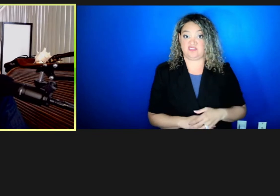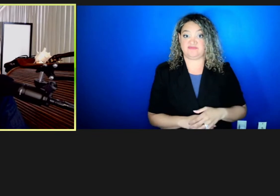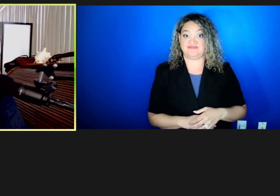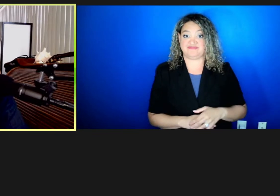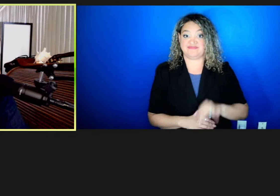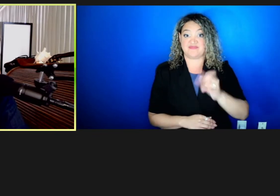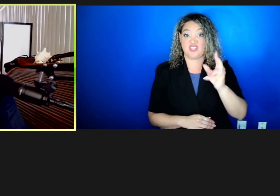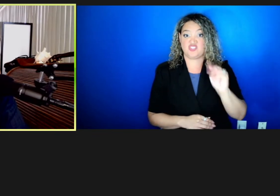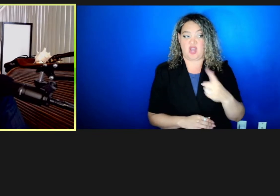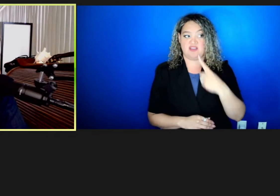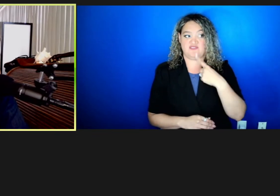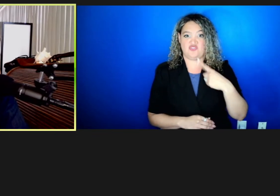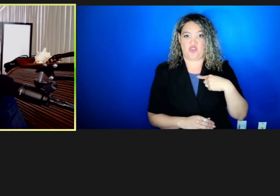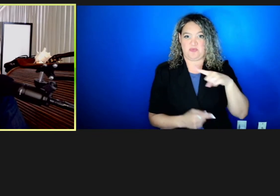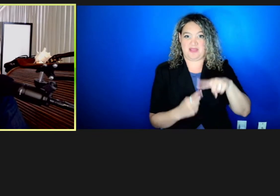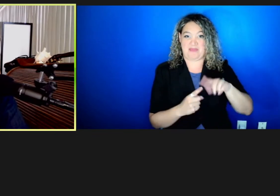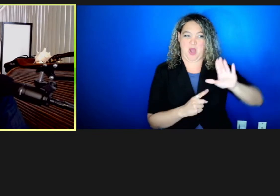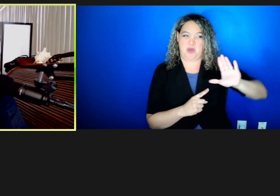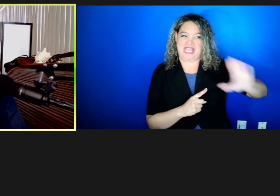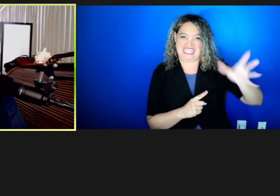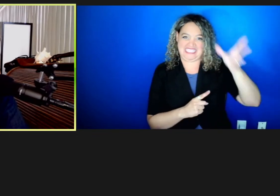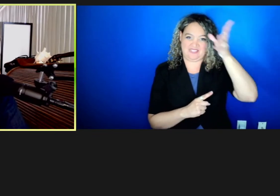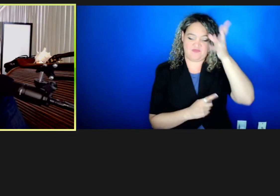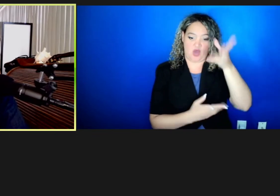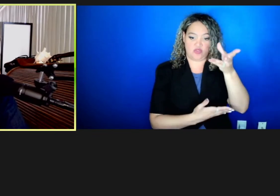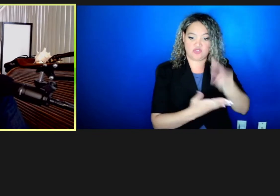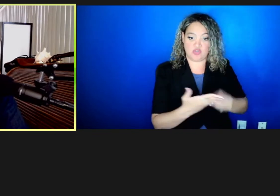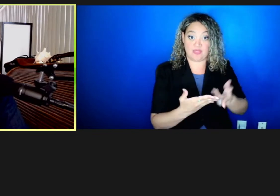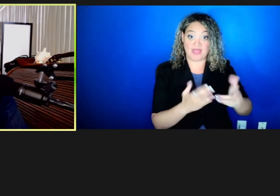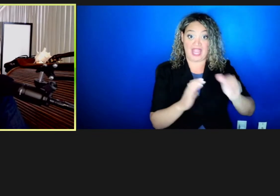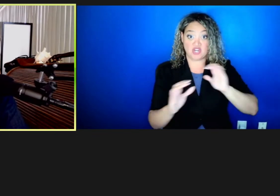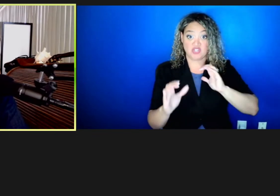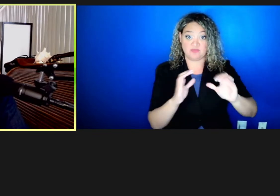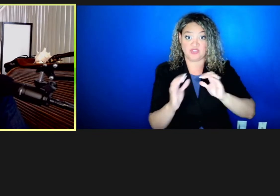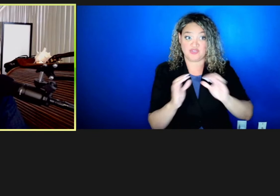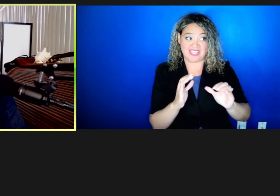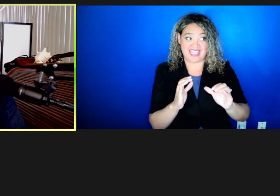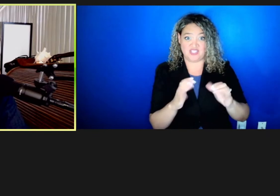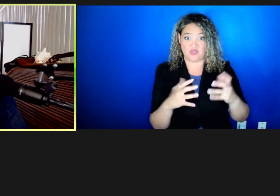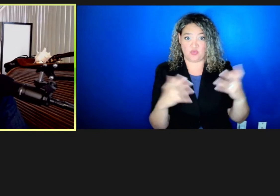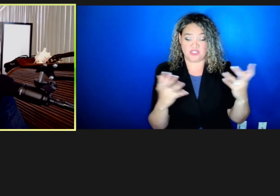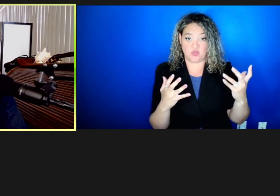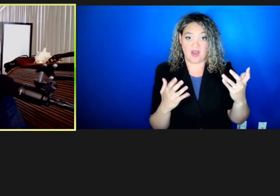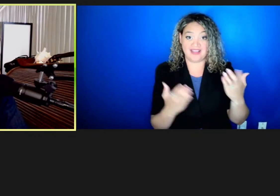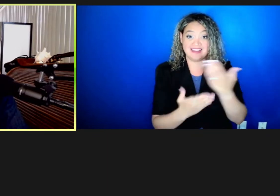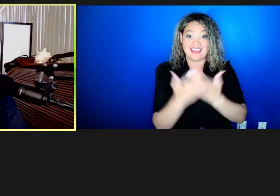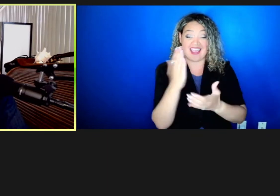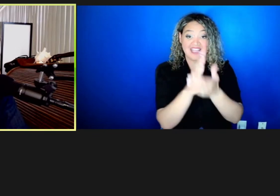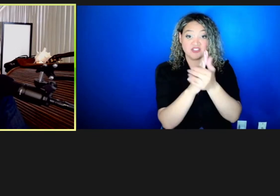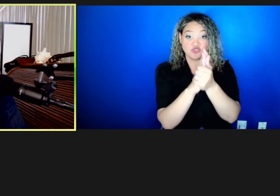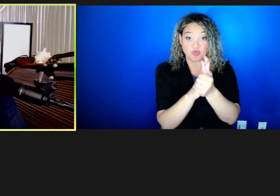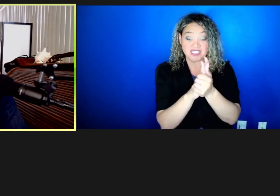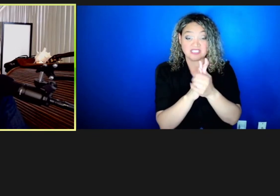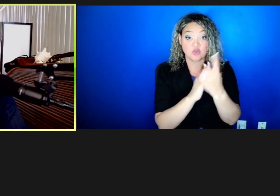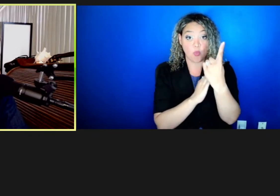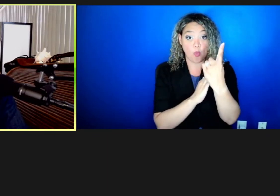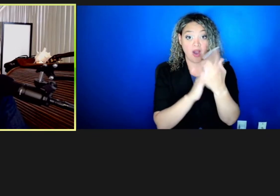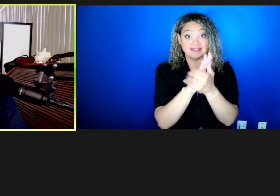at the end, their communication was reduced to hand squeezes. One squeeze meant, "Are you